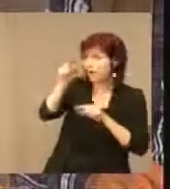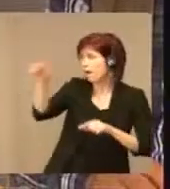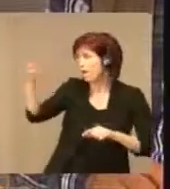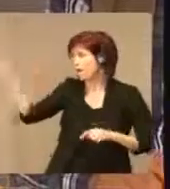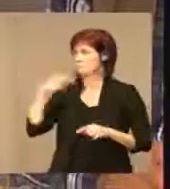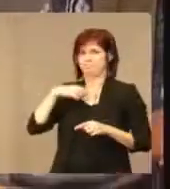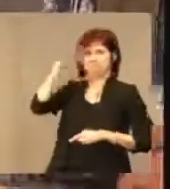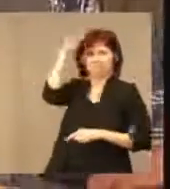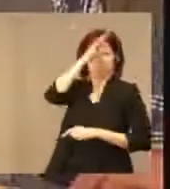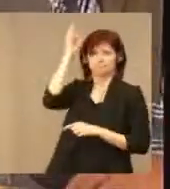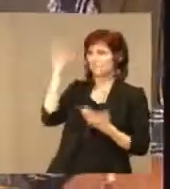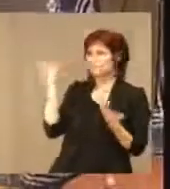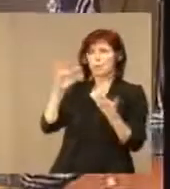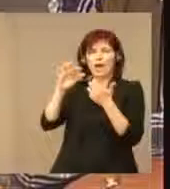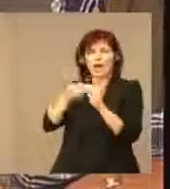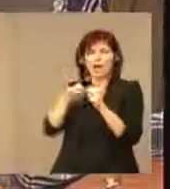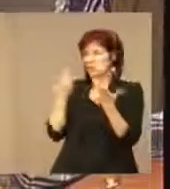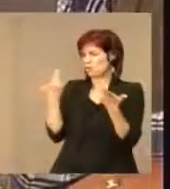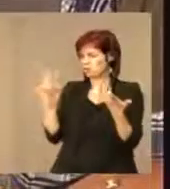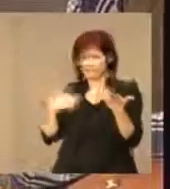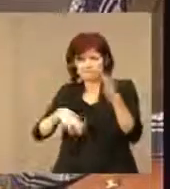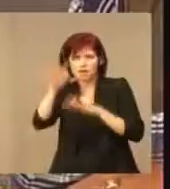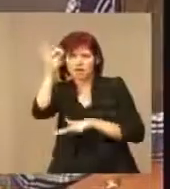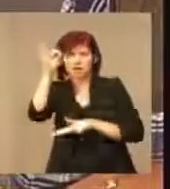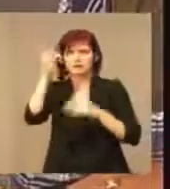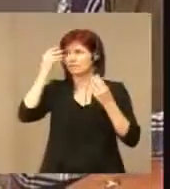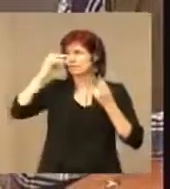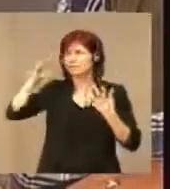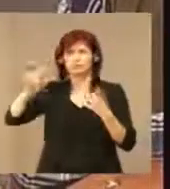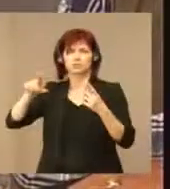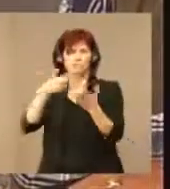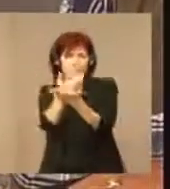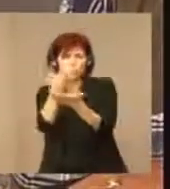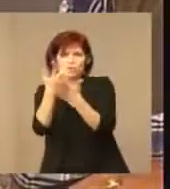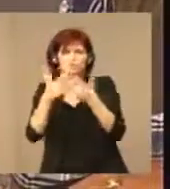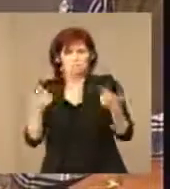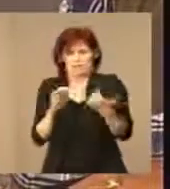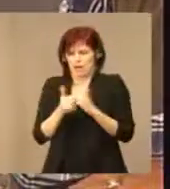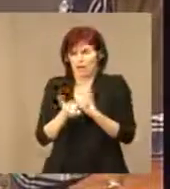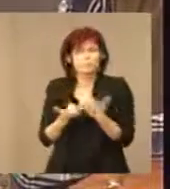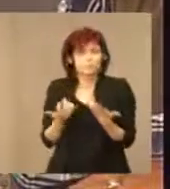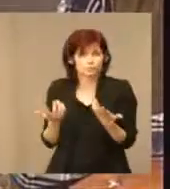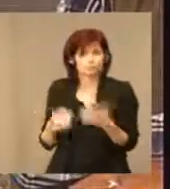know, what's some better ways to get information about services for persons with disabilities?